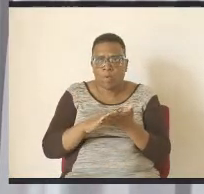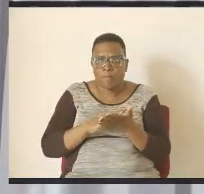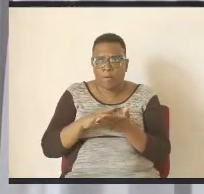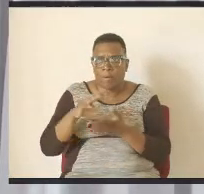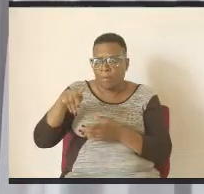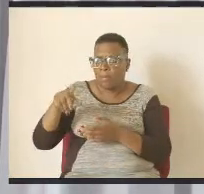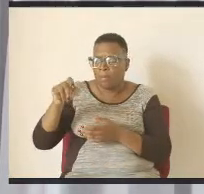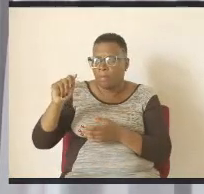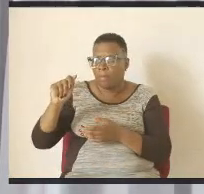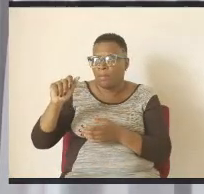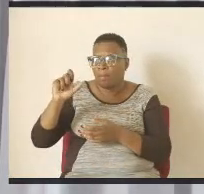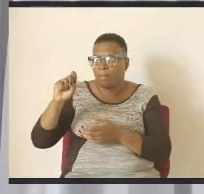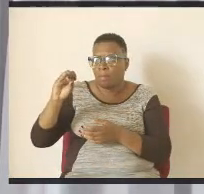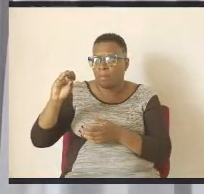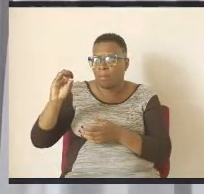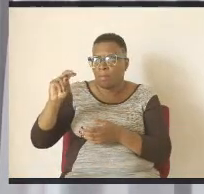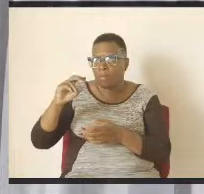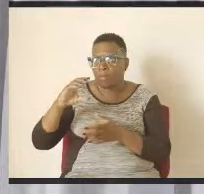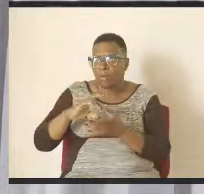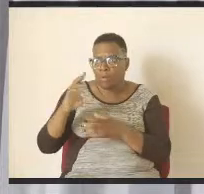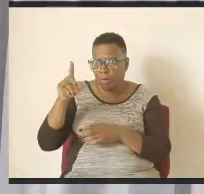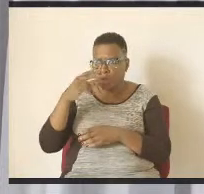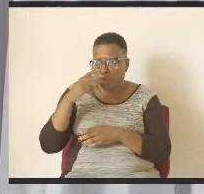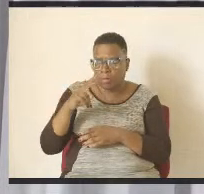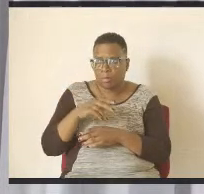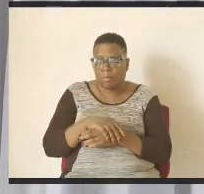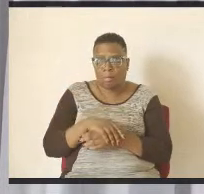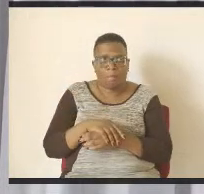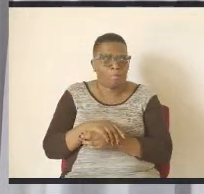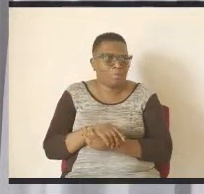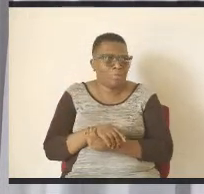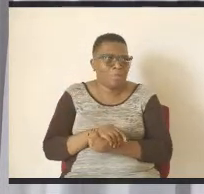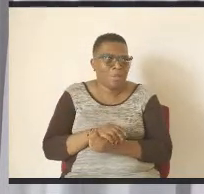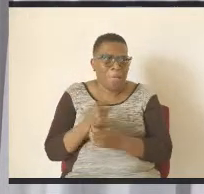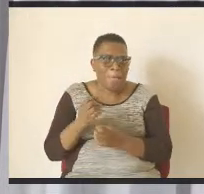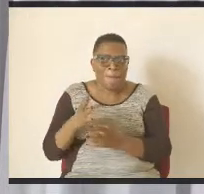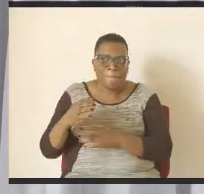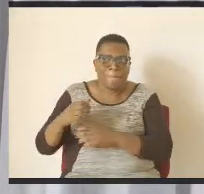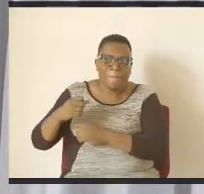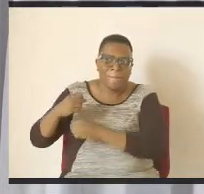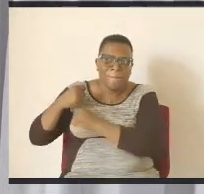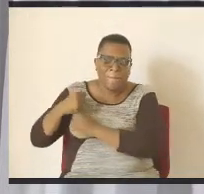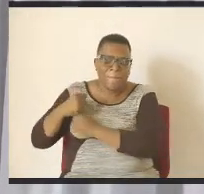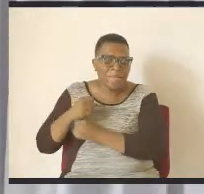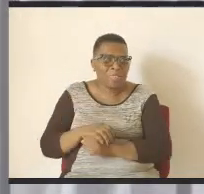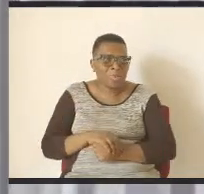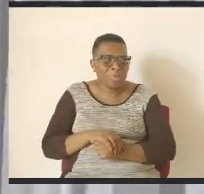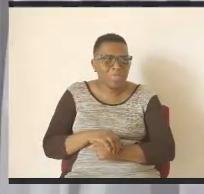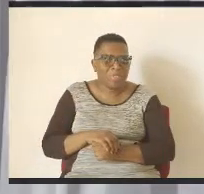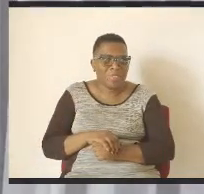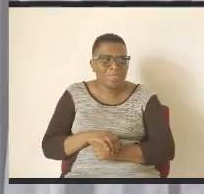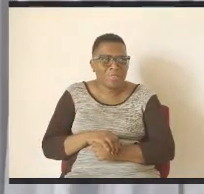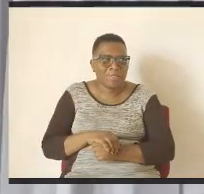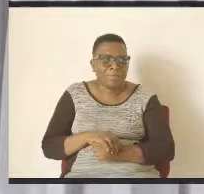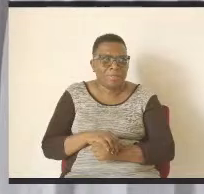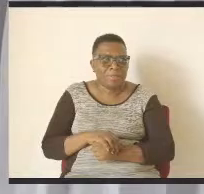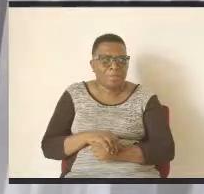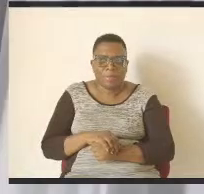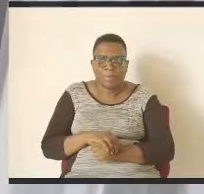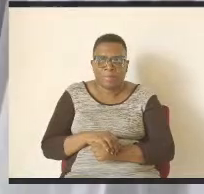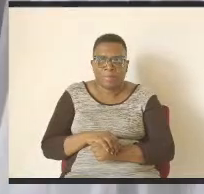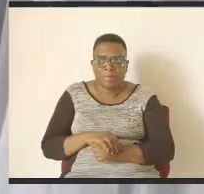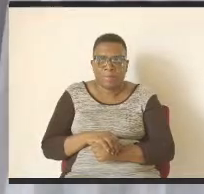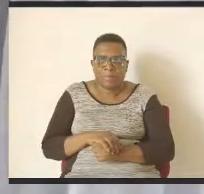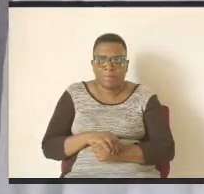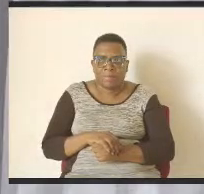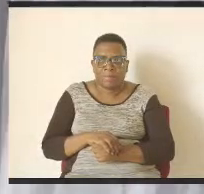Verse 27, then the soldiers, I want us to think about this as we consider the last